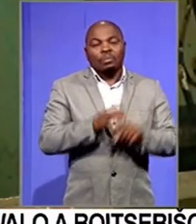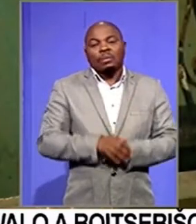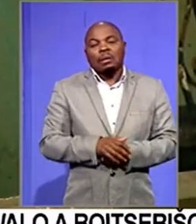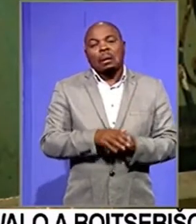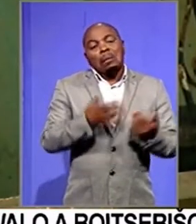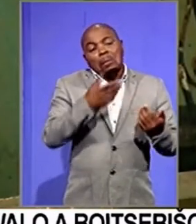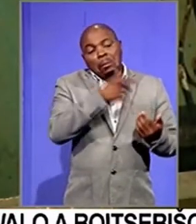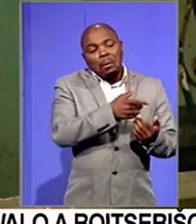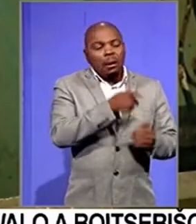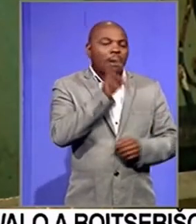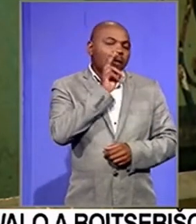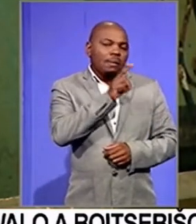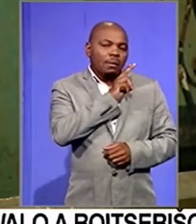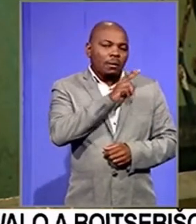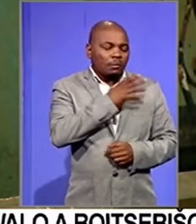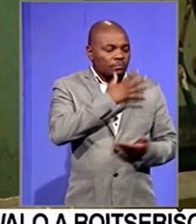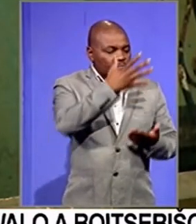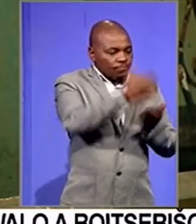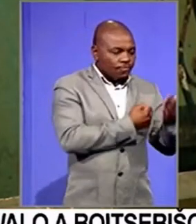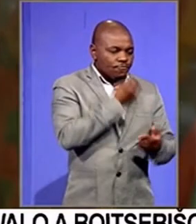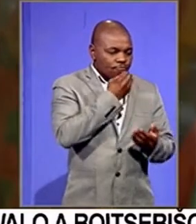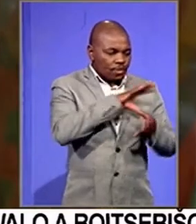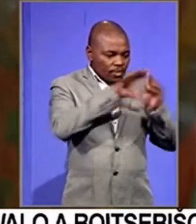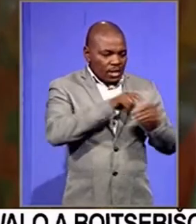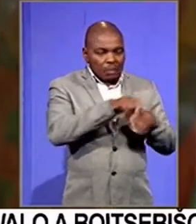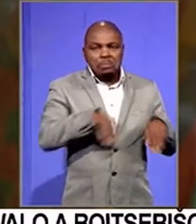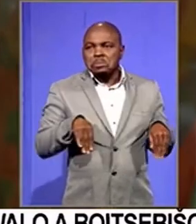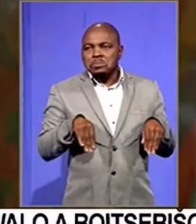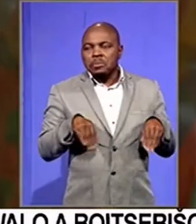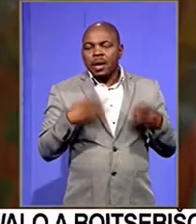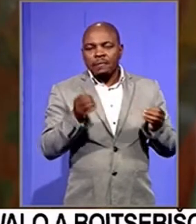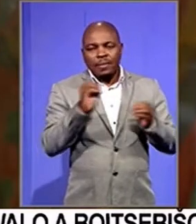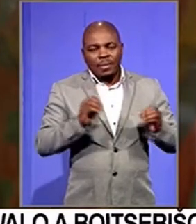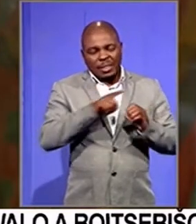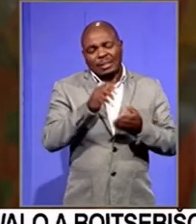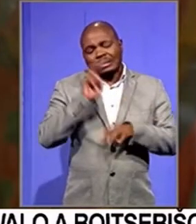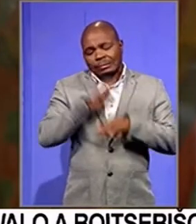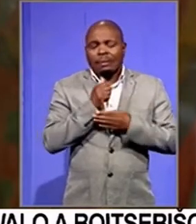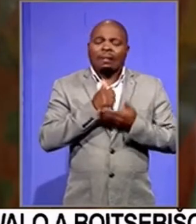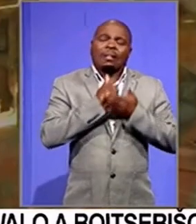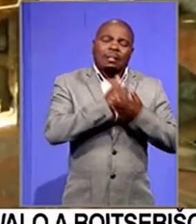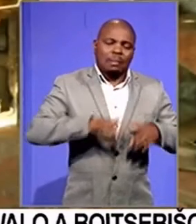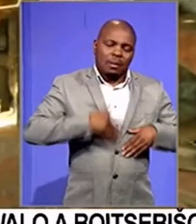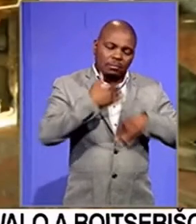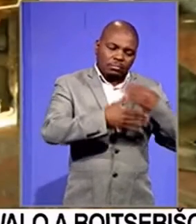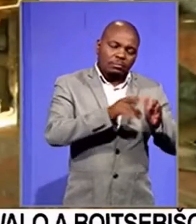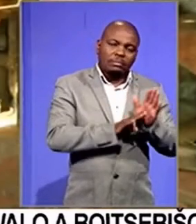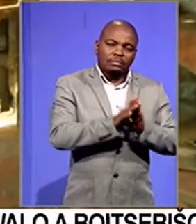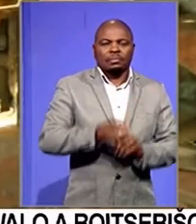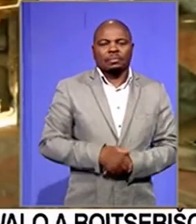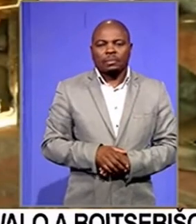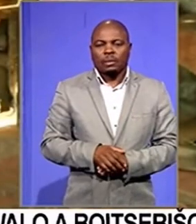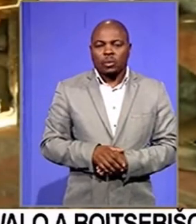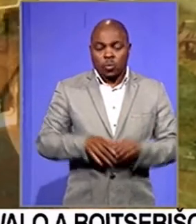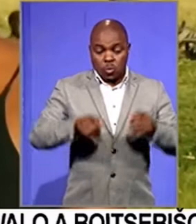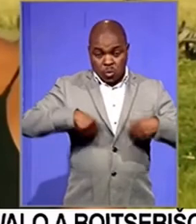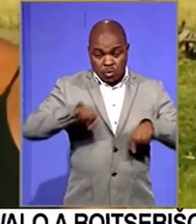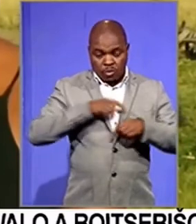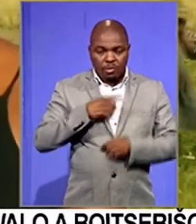di rekilego mme ba šala ba ikgonere ba kgopela thuso go kaonafatša seemo sa bona sa bophelo. We depend on my